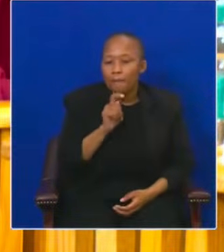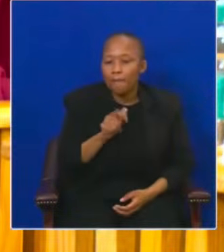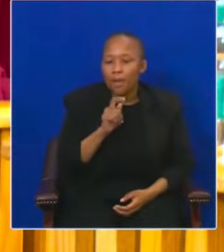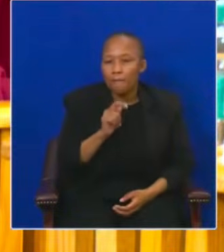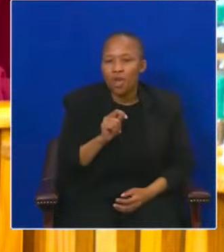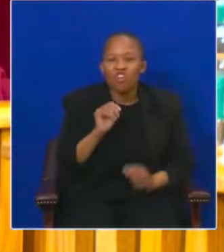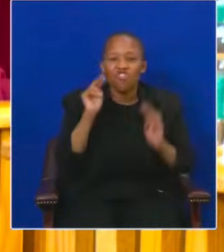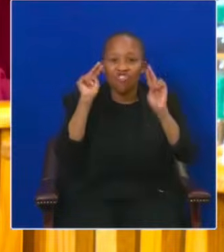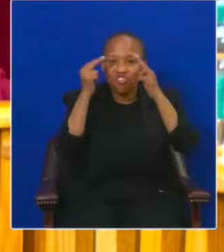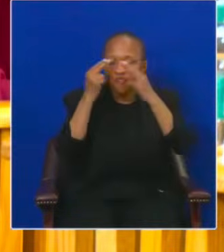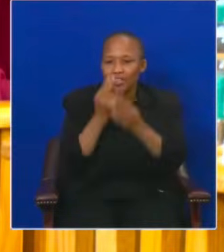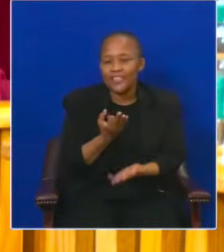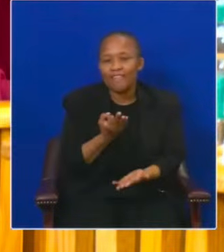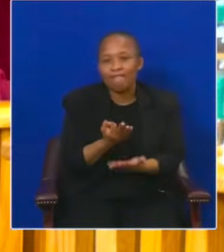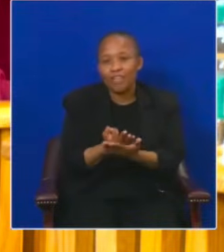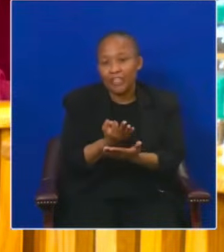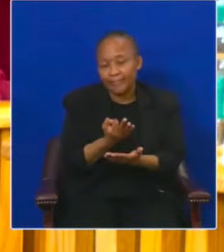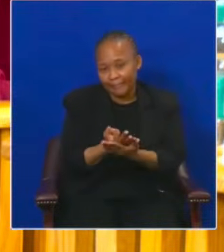whatever